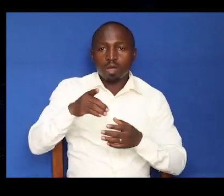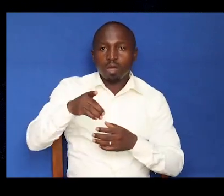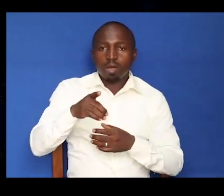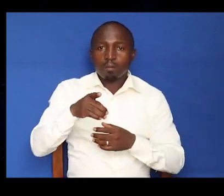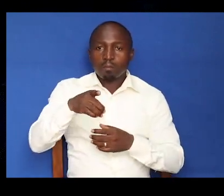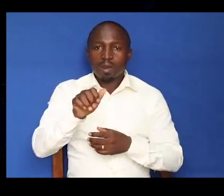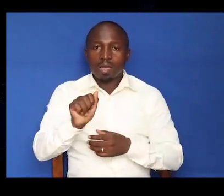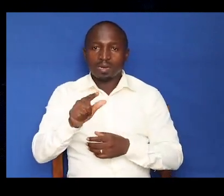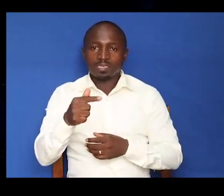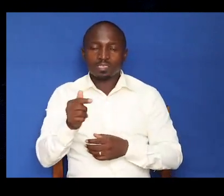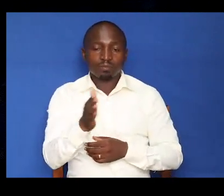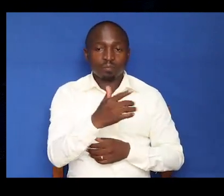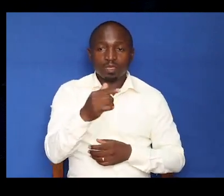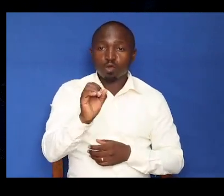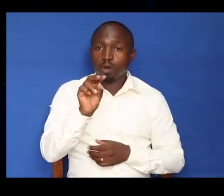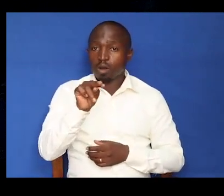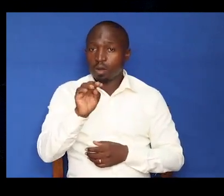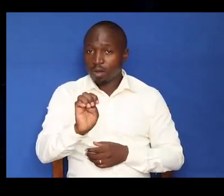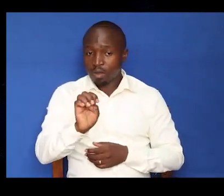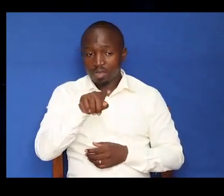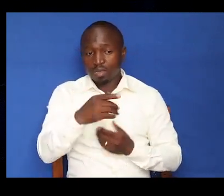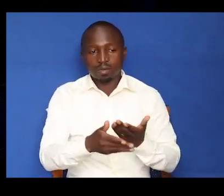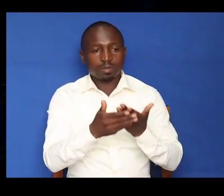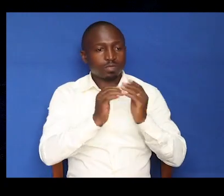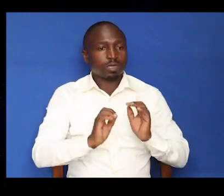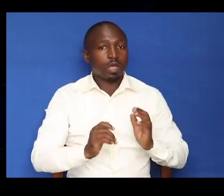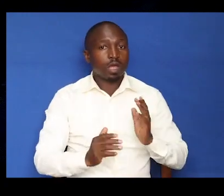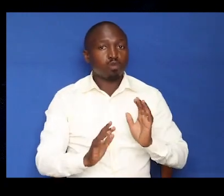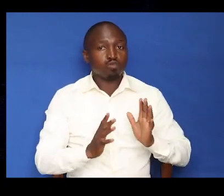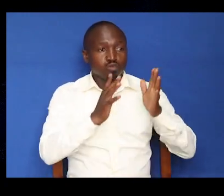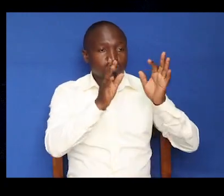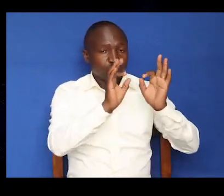Knowingly, coral polyps require planktons to grow well.